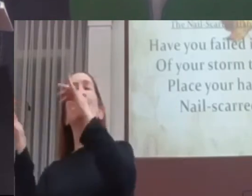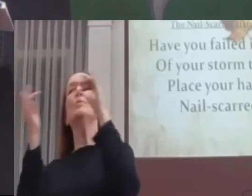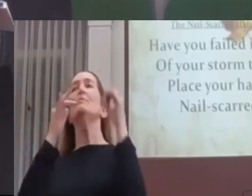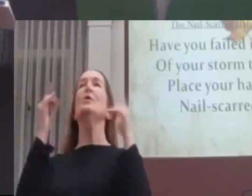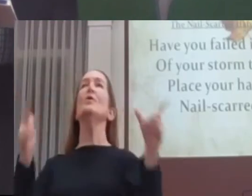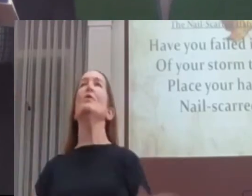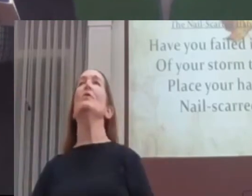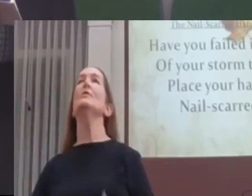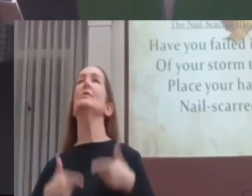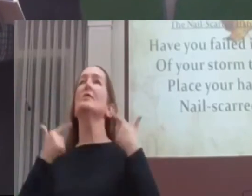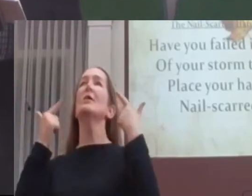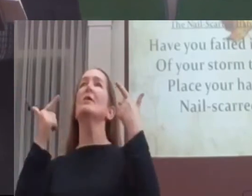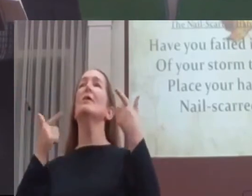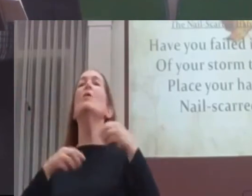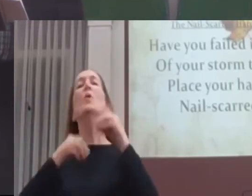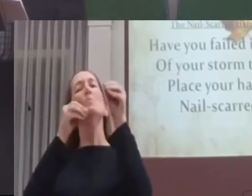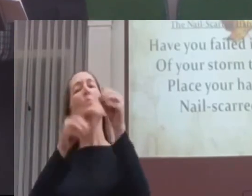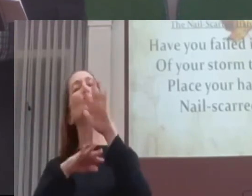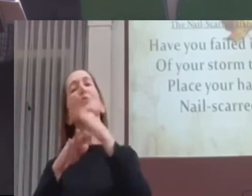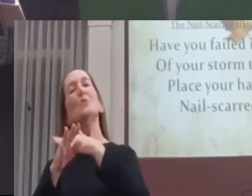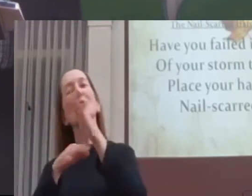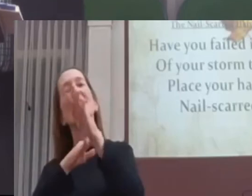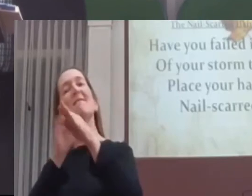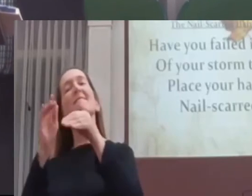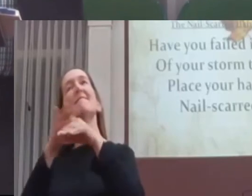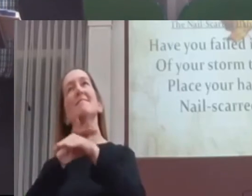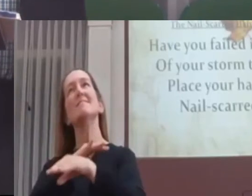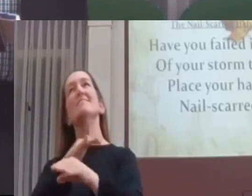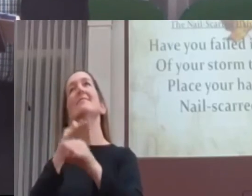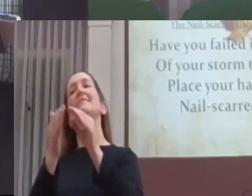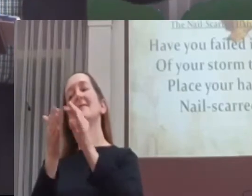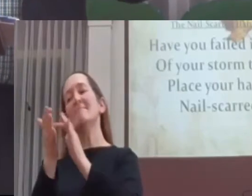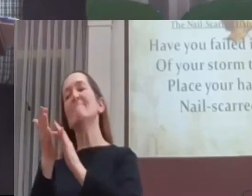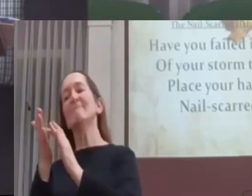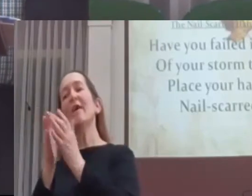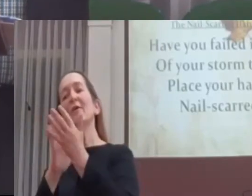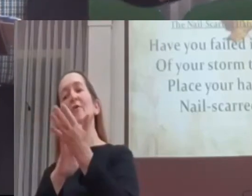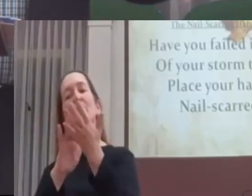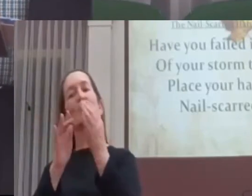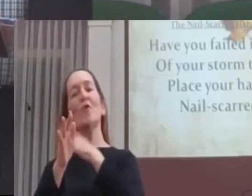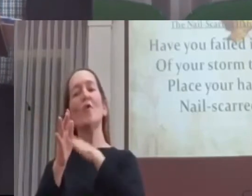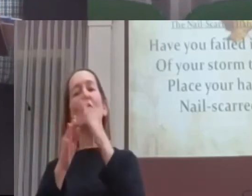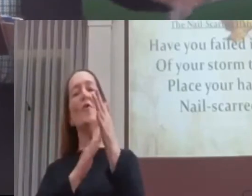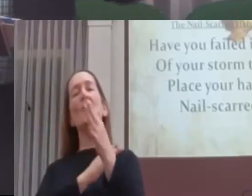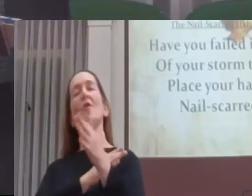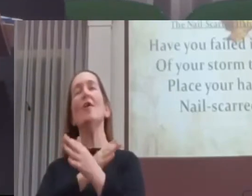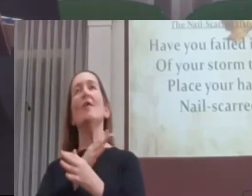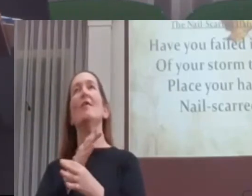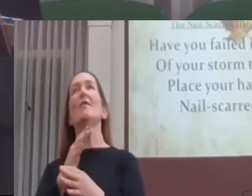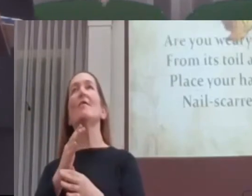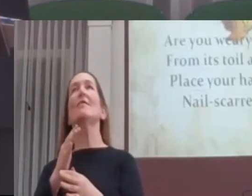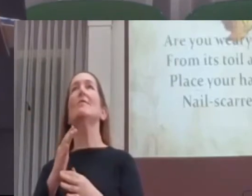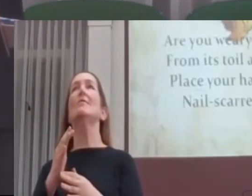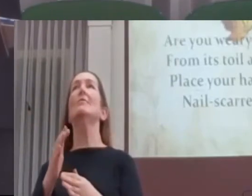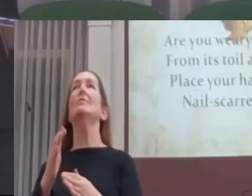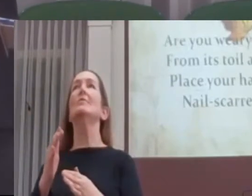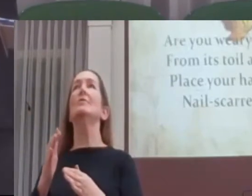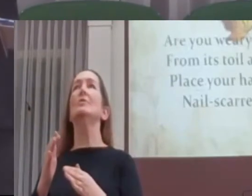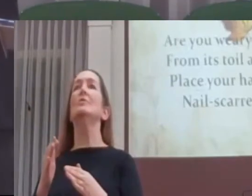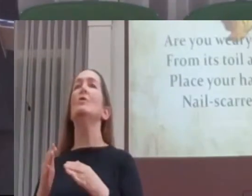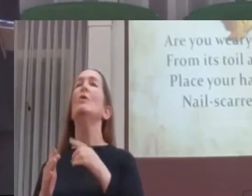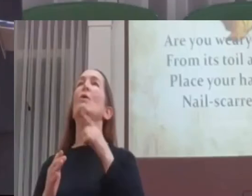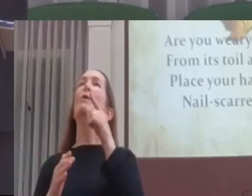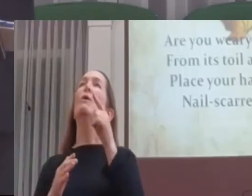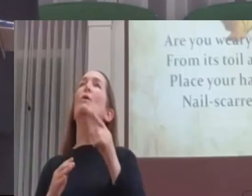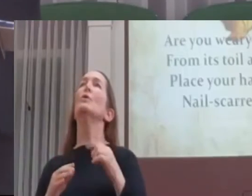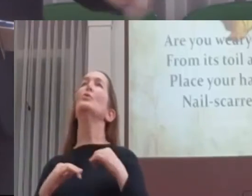Have you failed in your plan of your storm-tossed life? Place your hand in